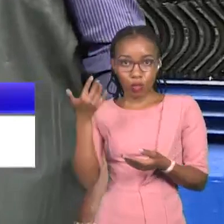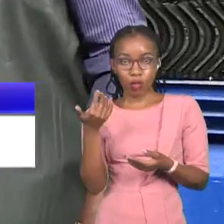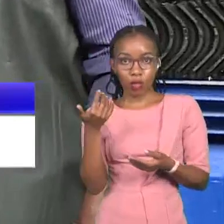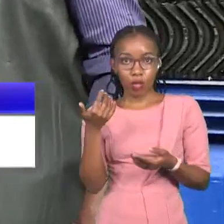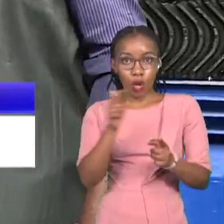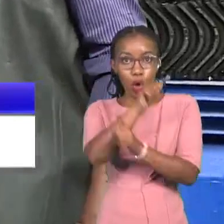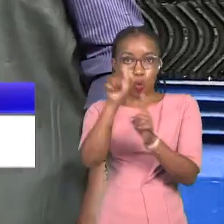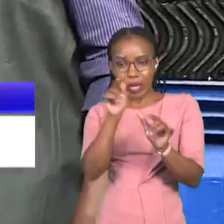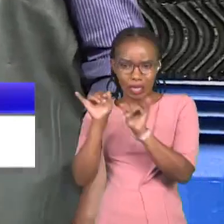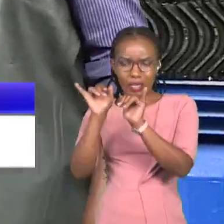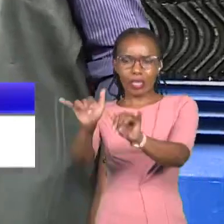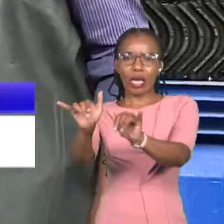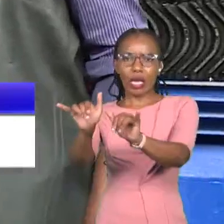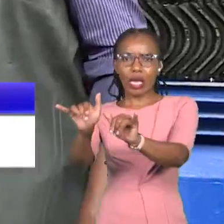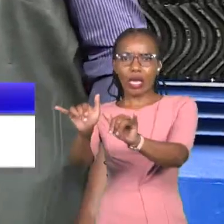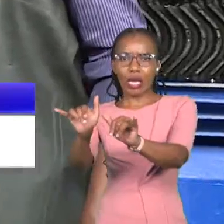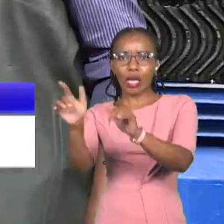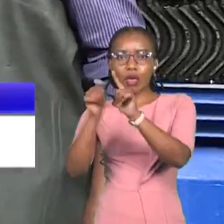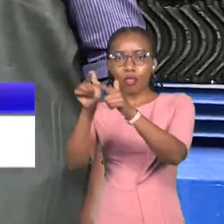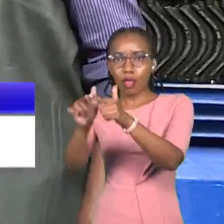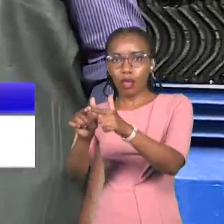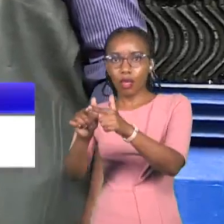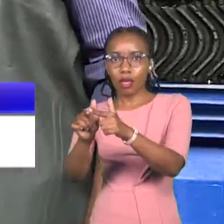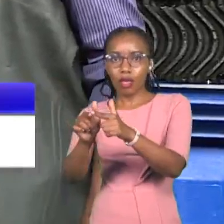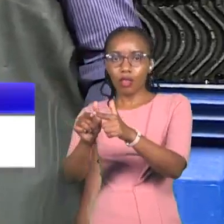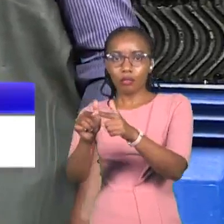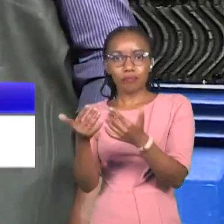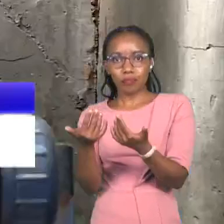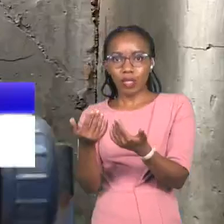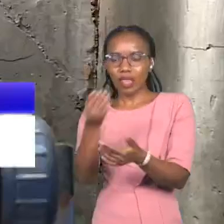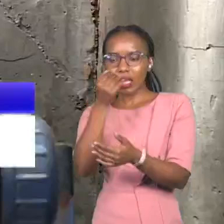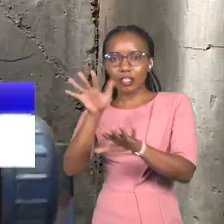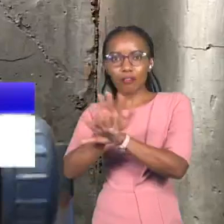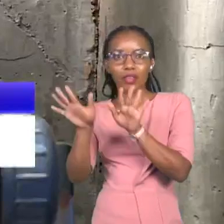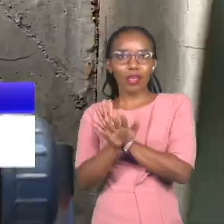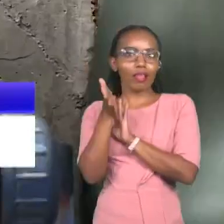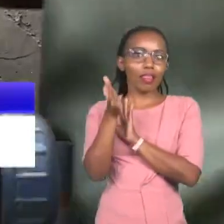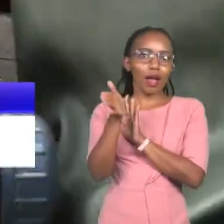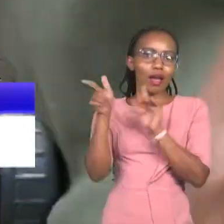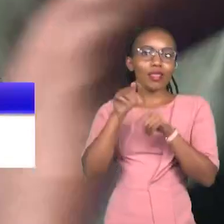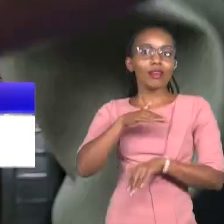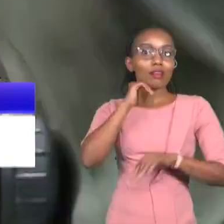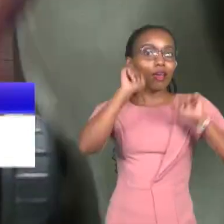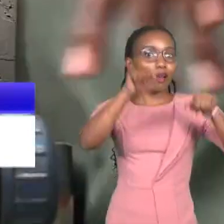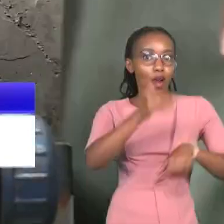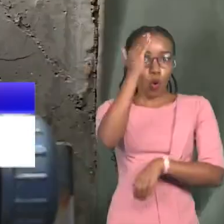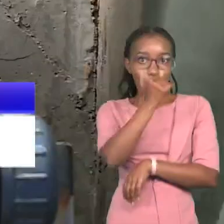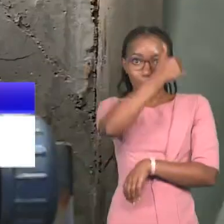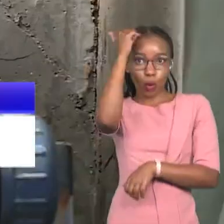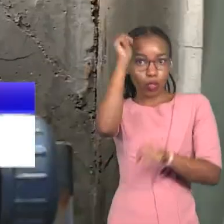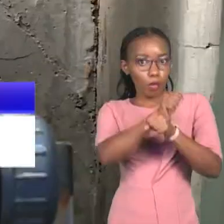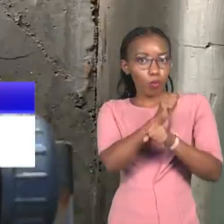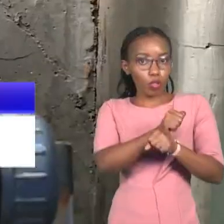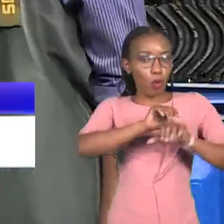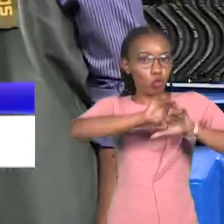stay on one end, they end up consuming all the resources there, and they will end up to die because they don't have the ability to swim. So